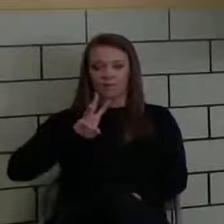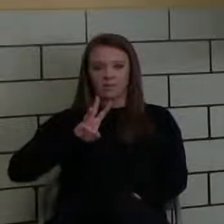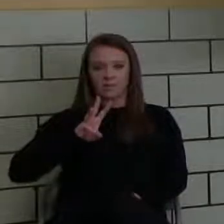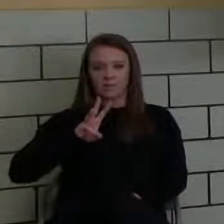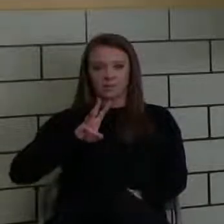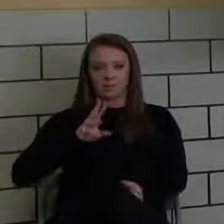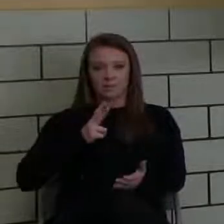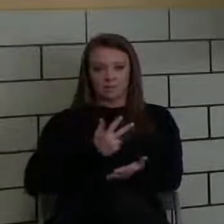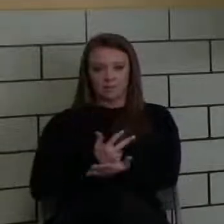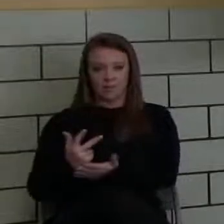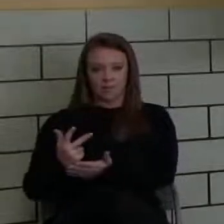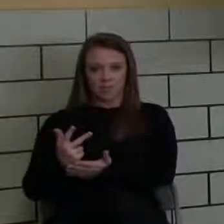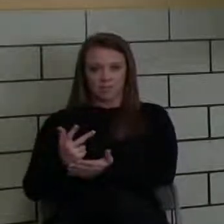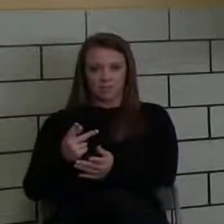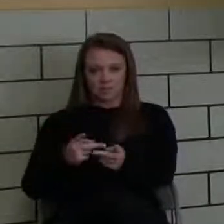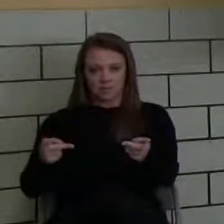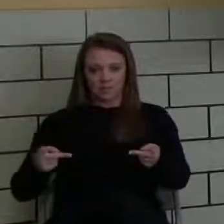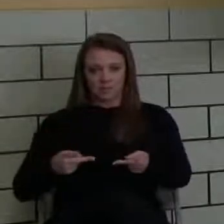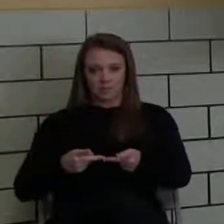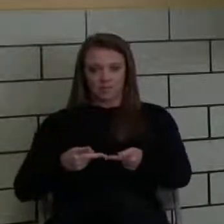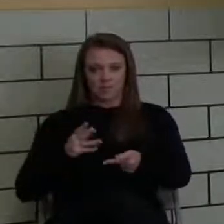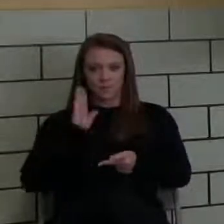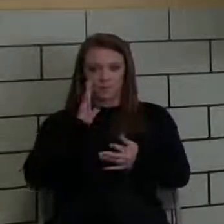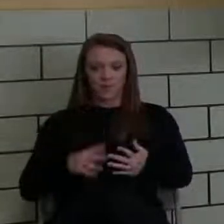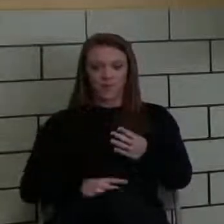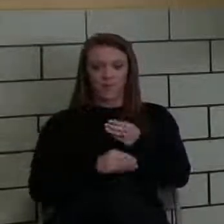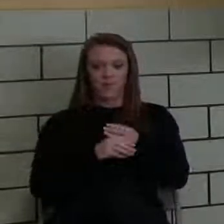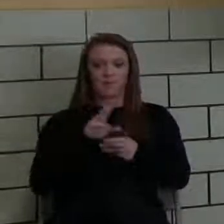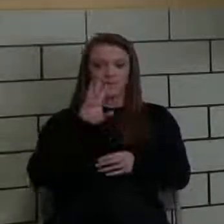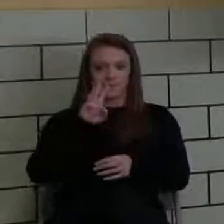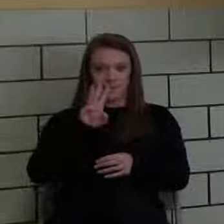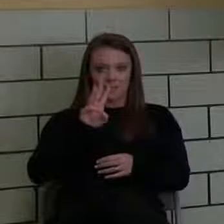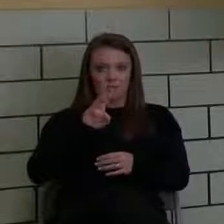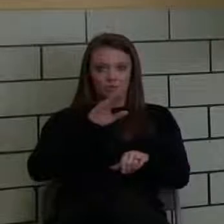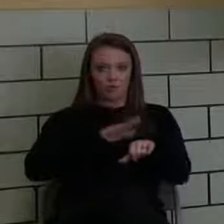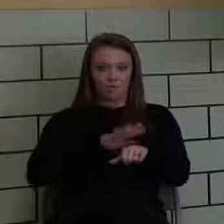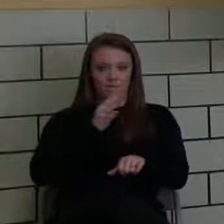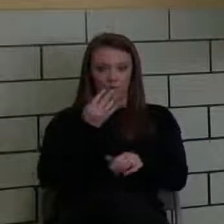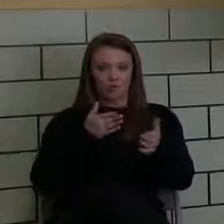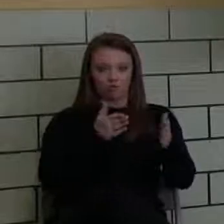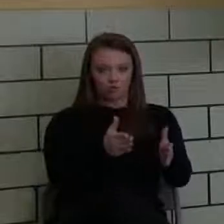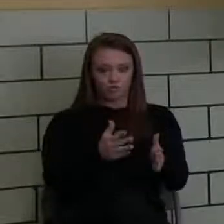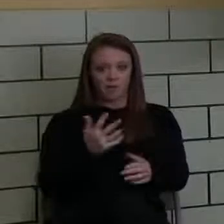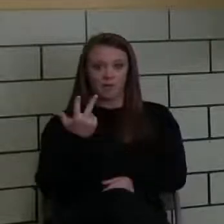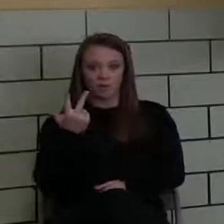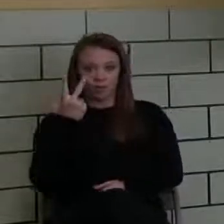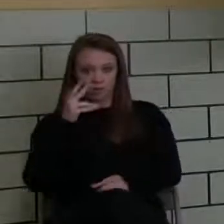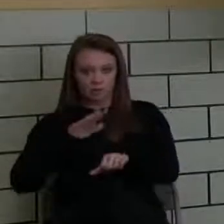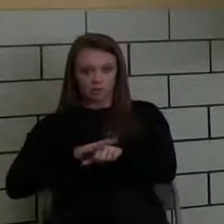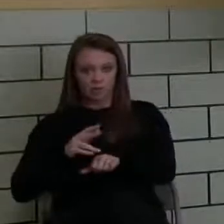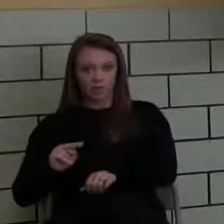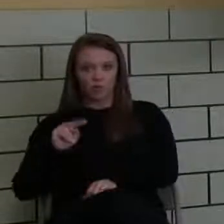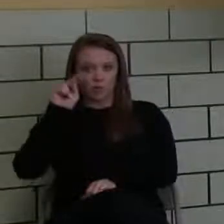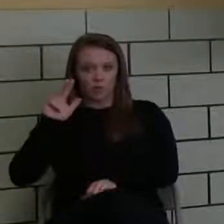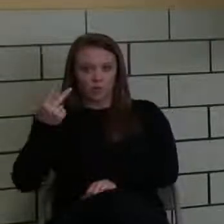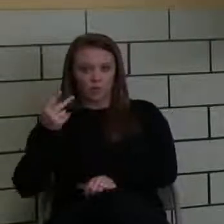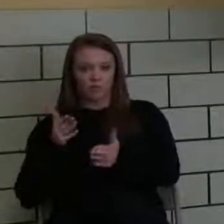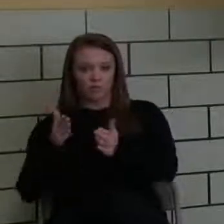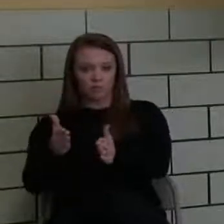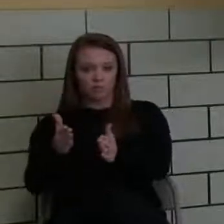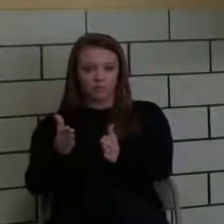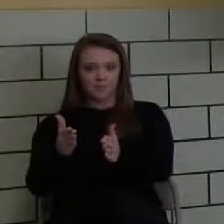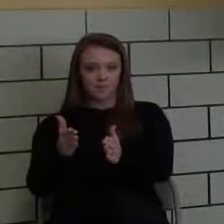block. But we are adding 6 spots along South 4th Street and 3 spots along North 3rd Street.